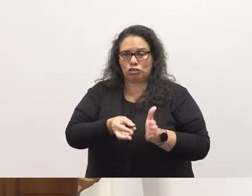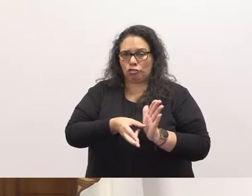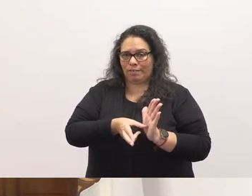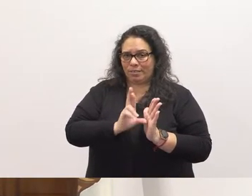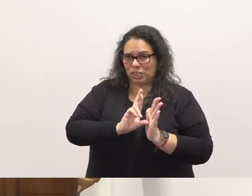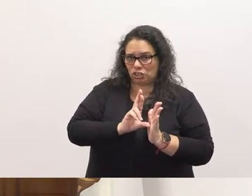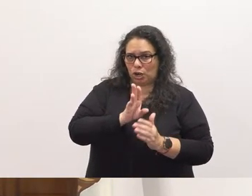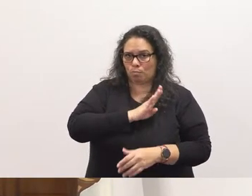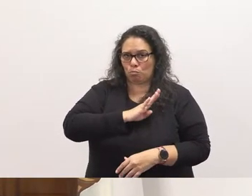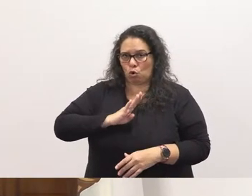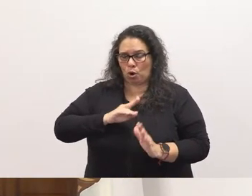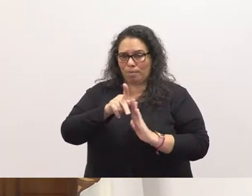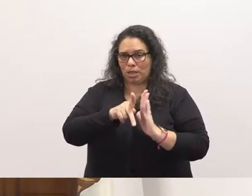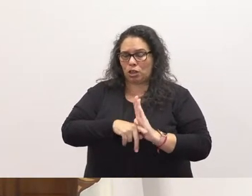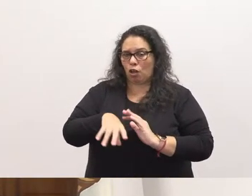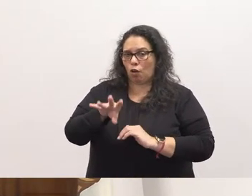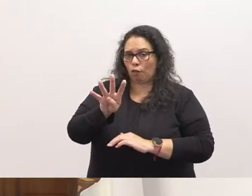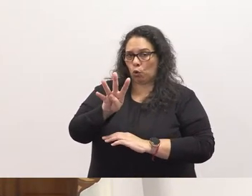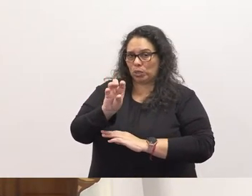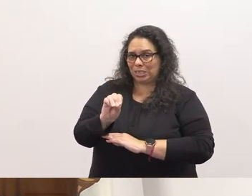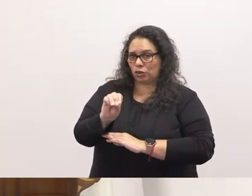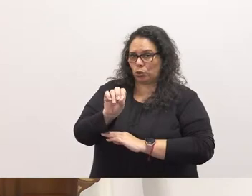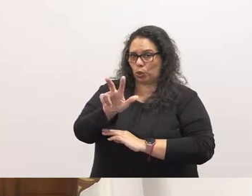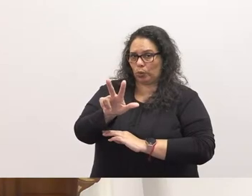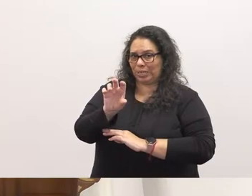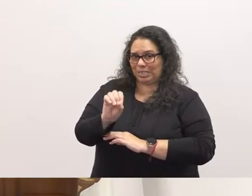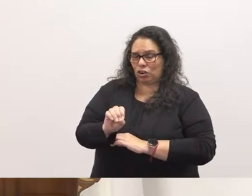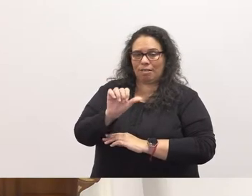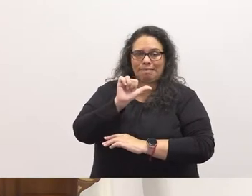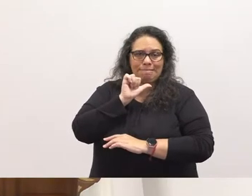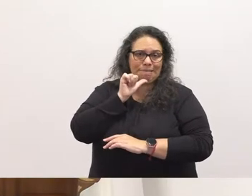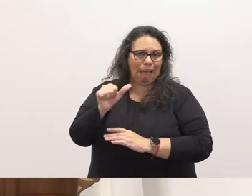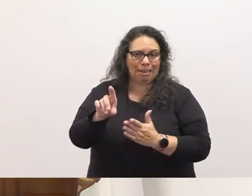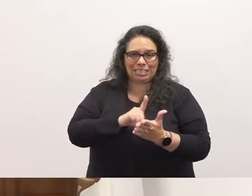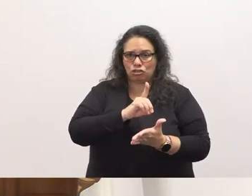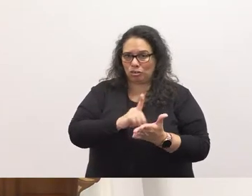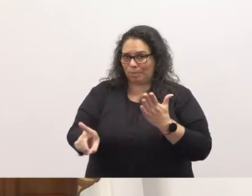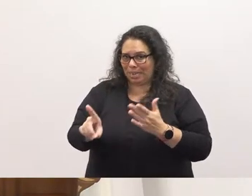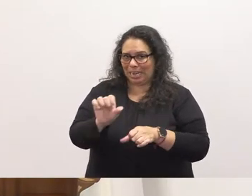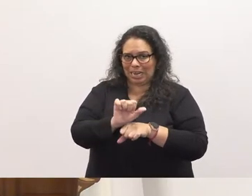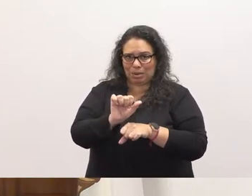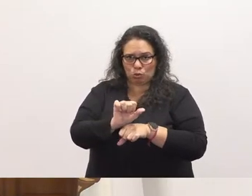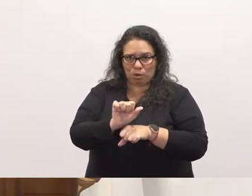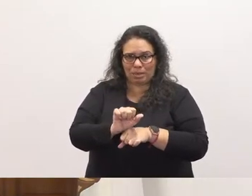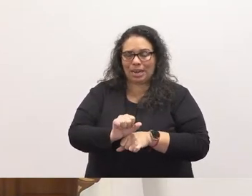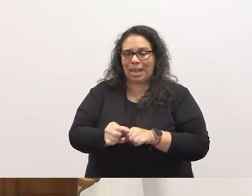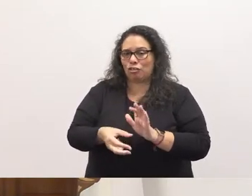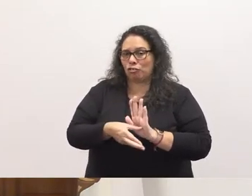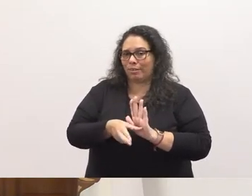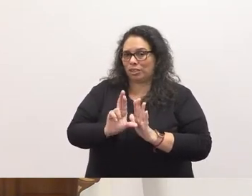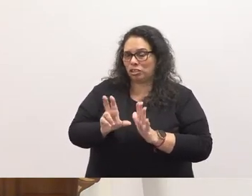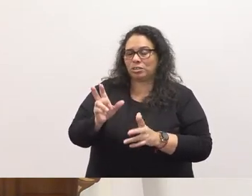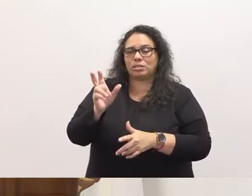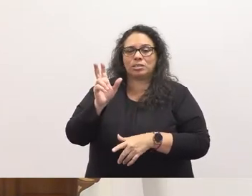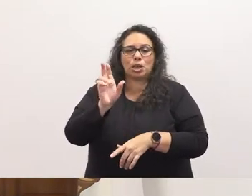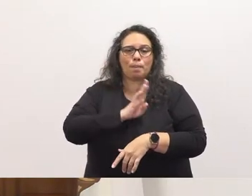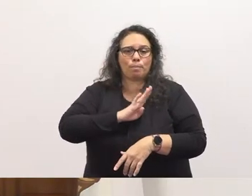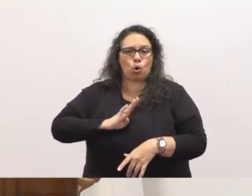policy 4030, non-discrimination in employment, and revisions to board